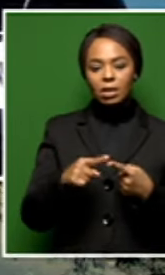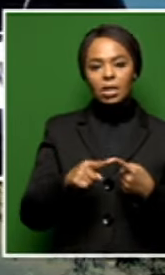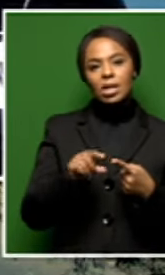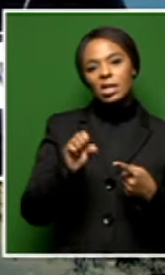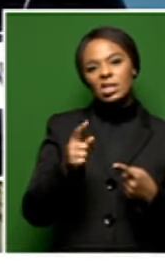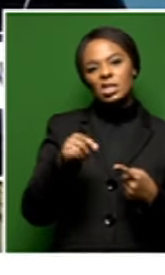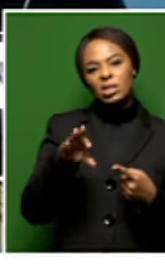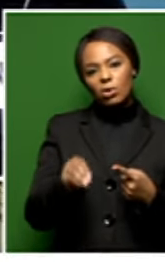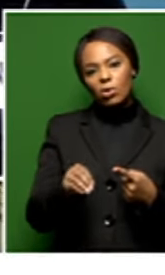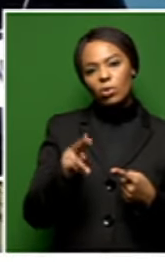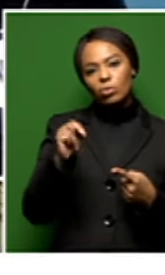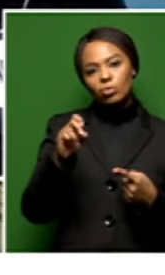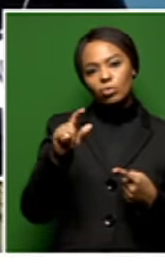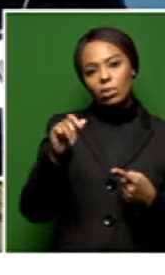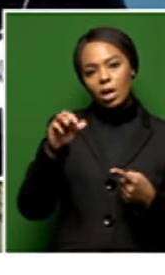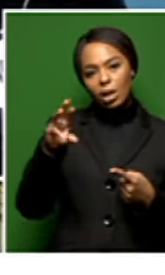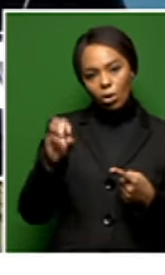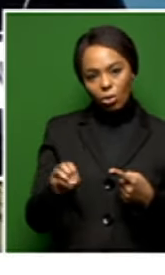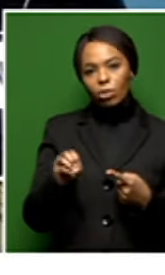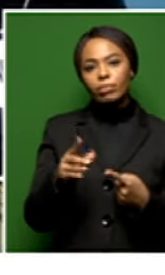and Steyn Entertainment and Dusse came about.